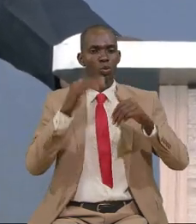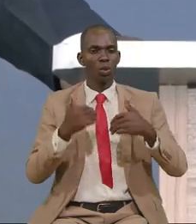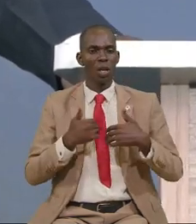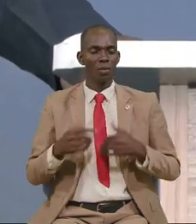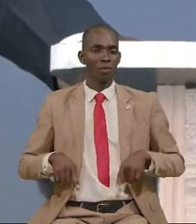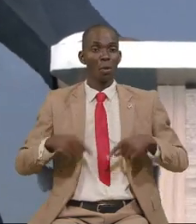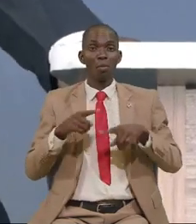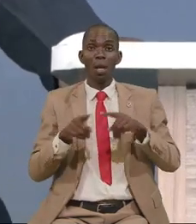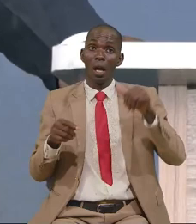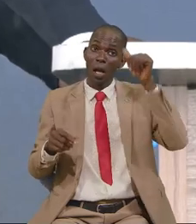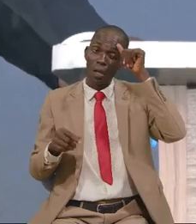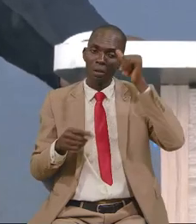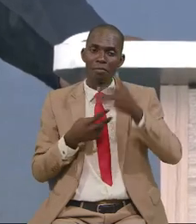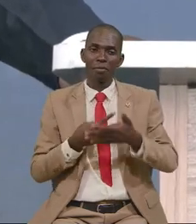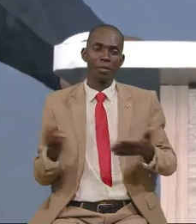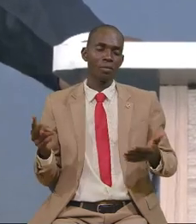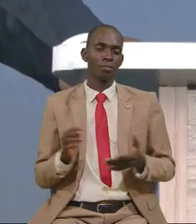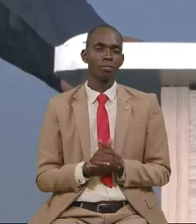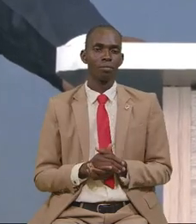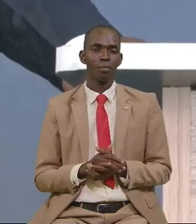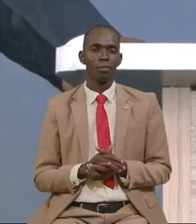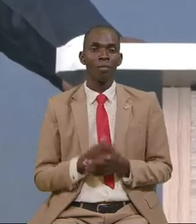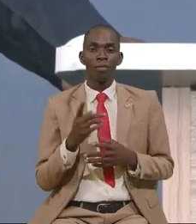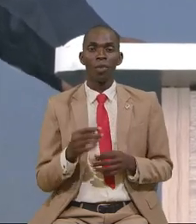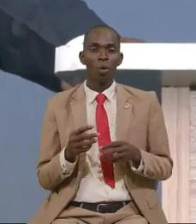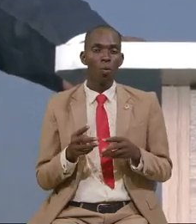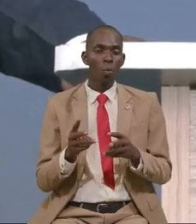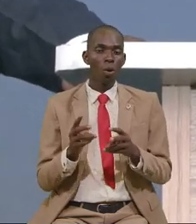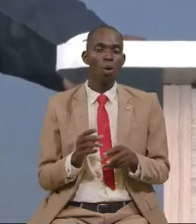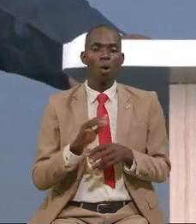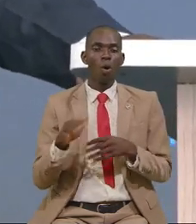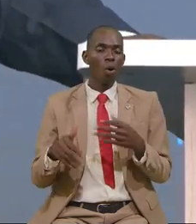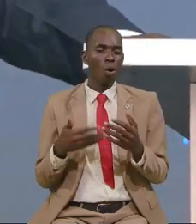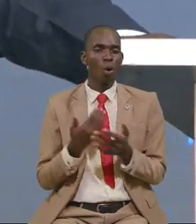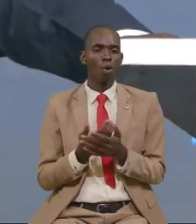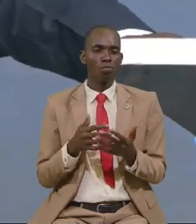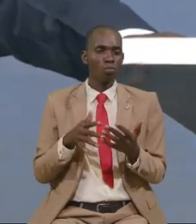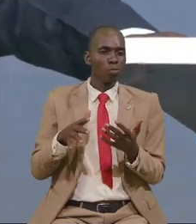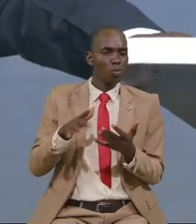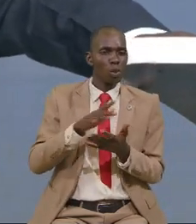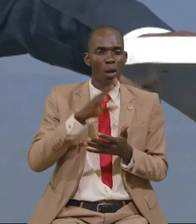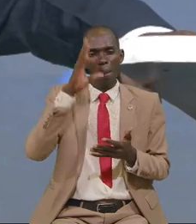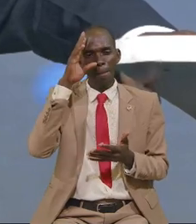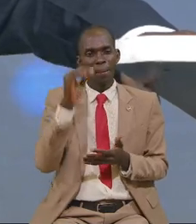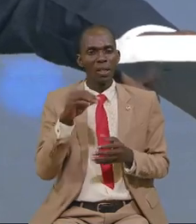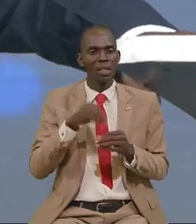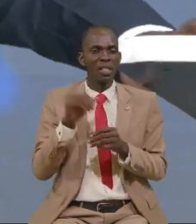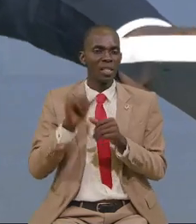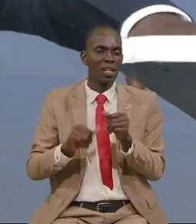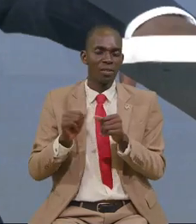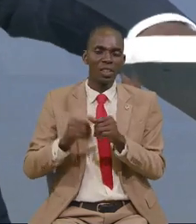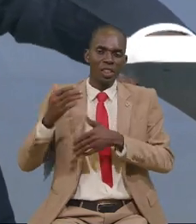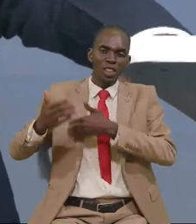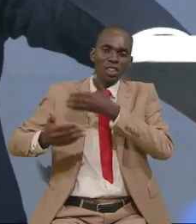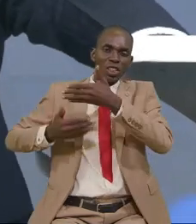failed. The way all those people, men in every generation, the way